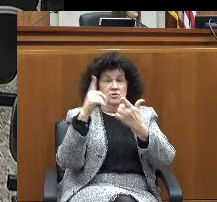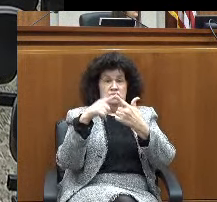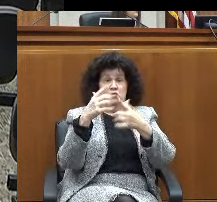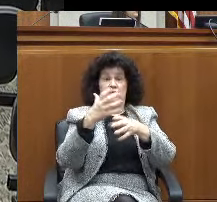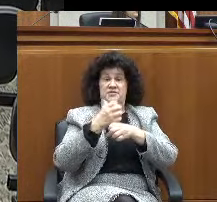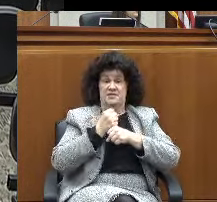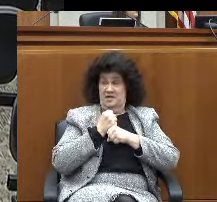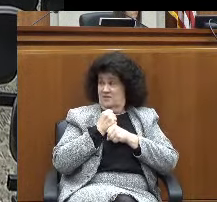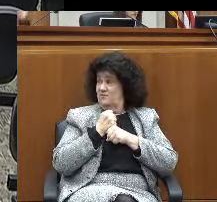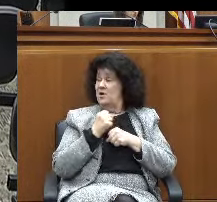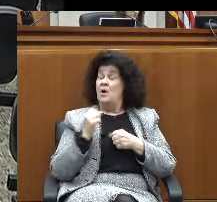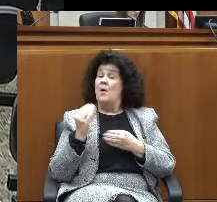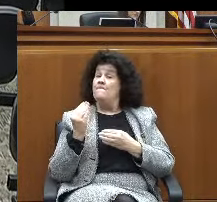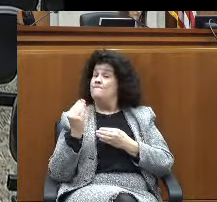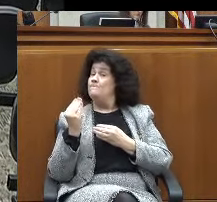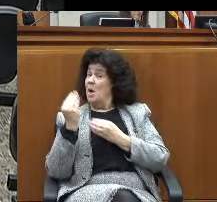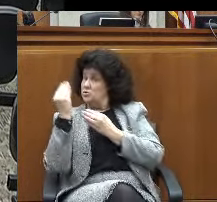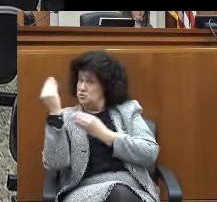Can I get a motion?